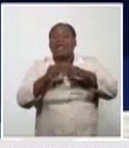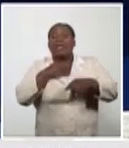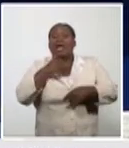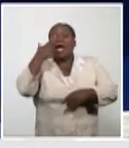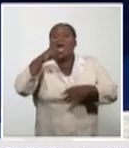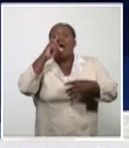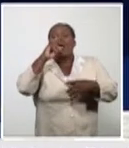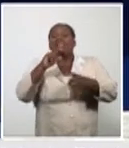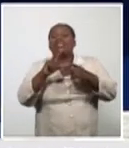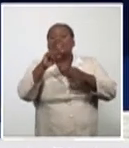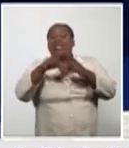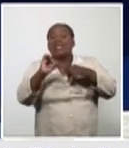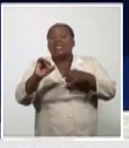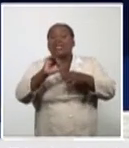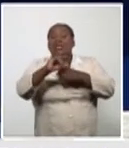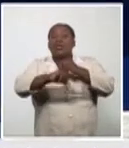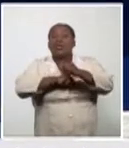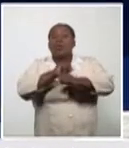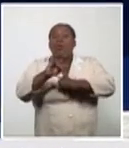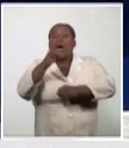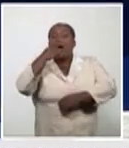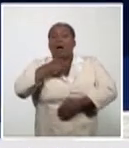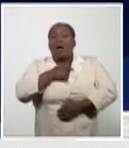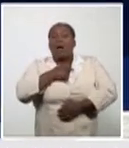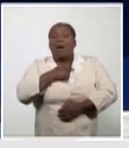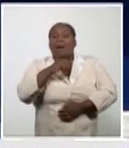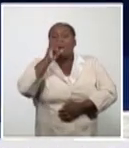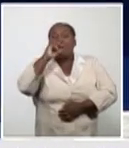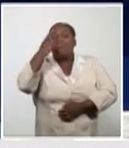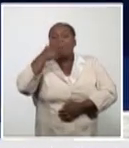Costa Rica with 8.34%,